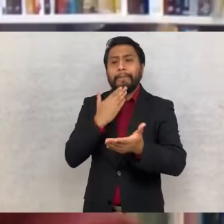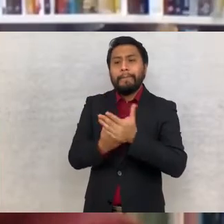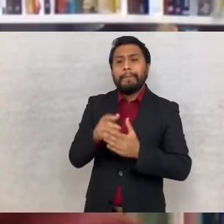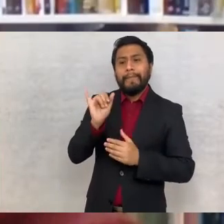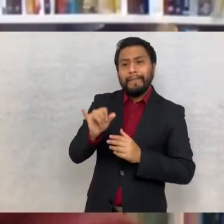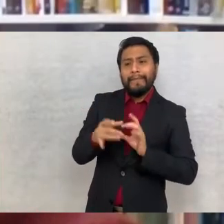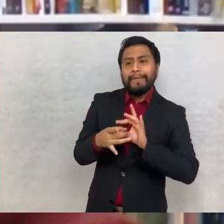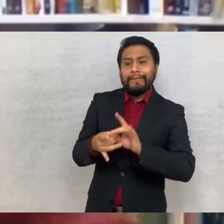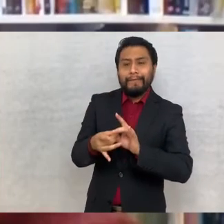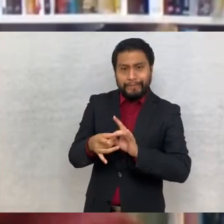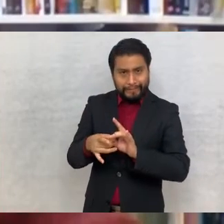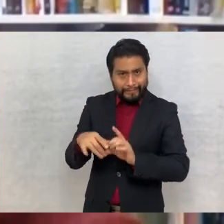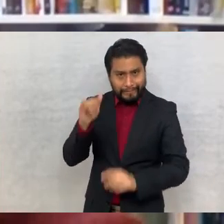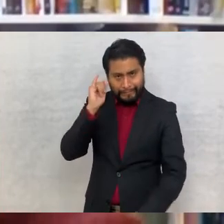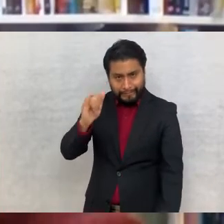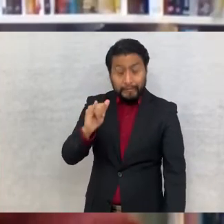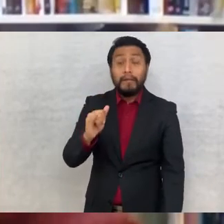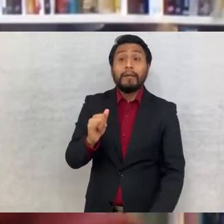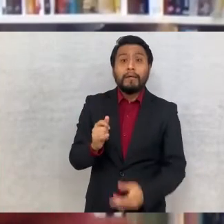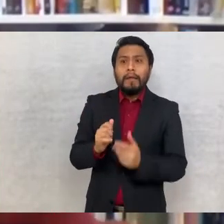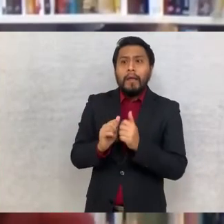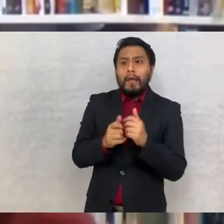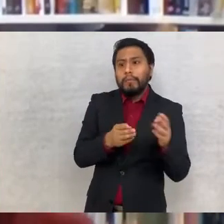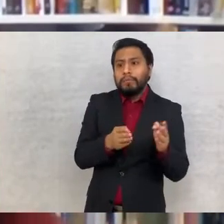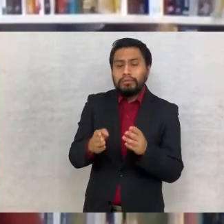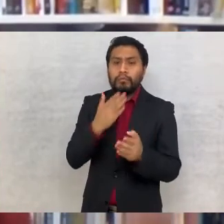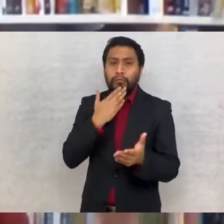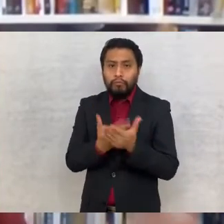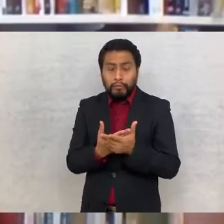that predetermined good. The measures that we